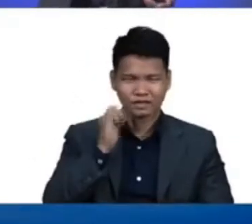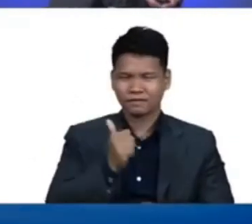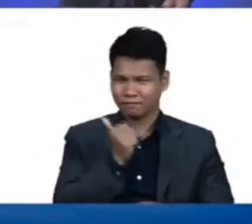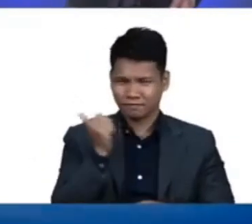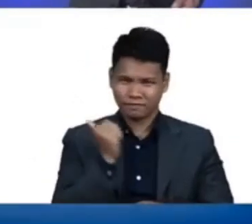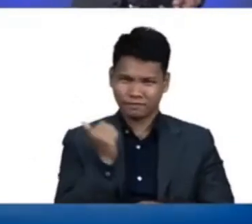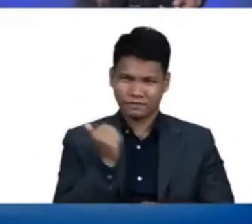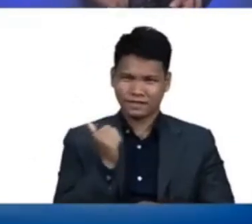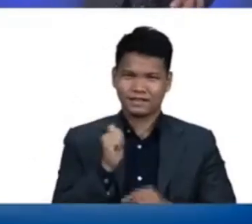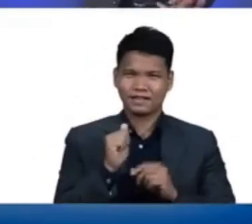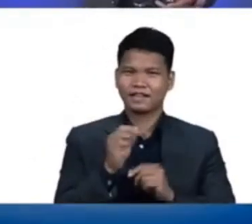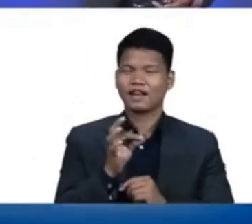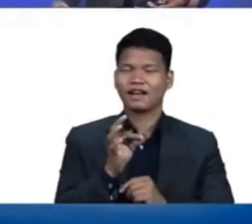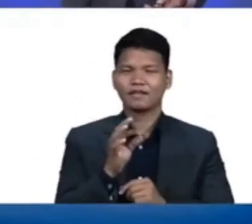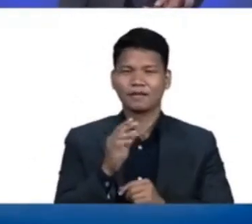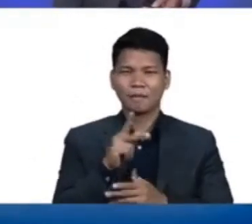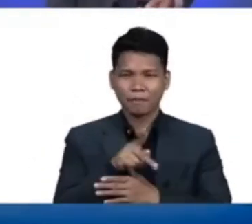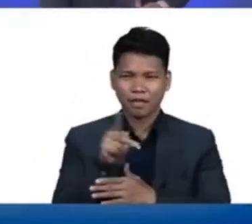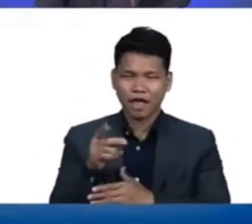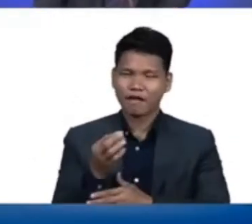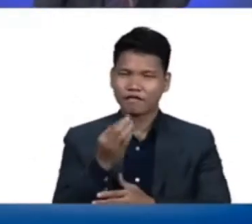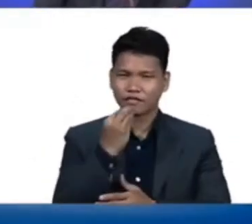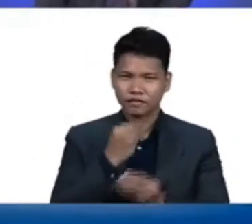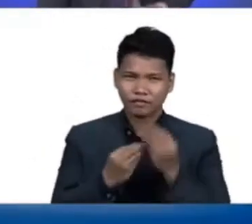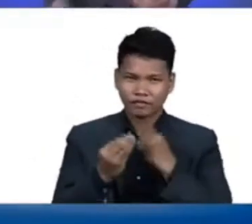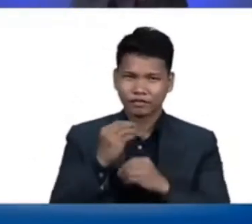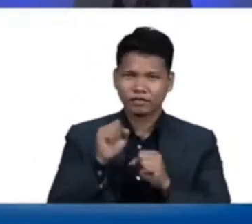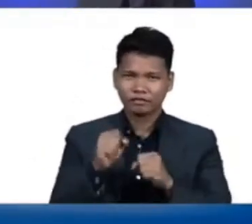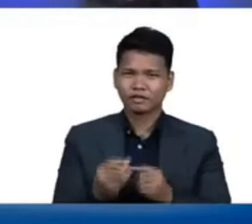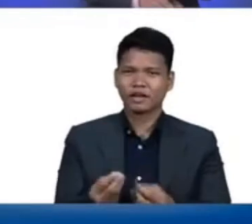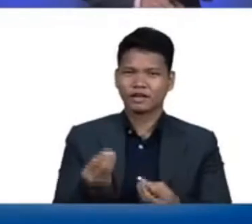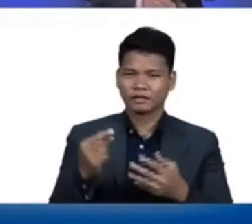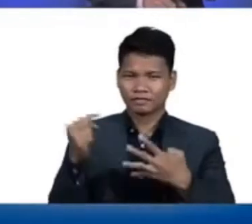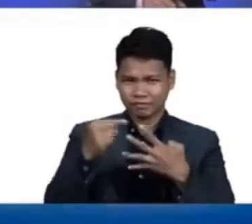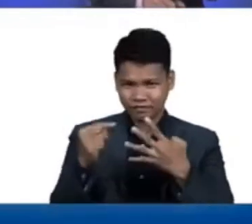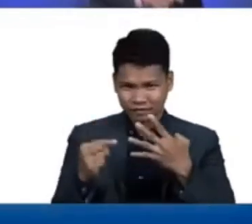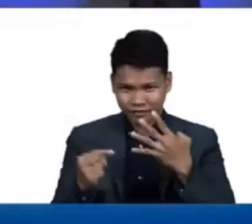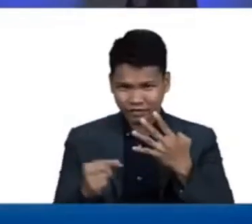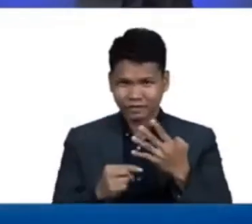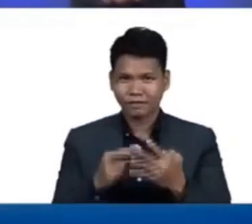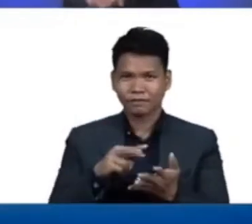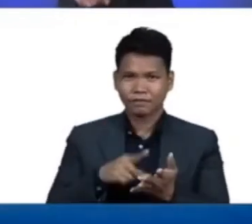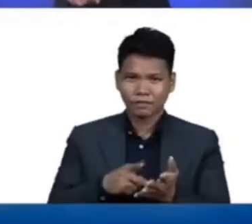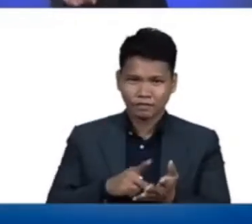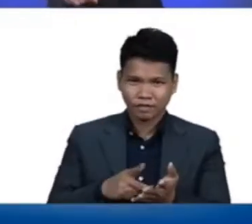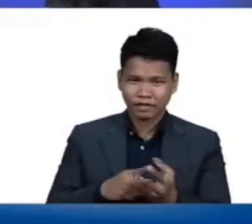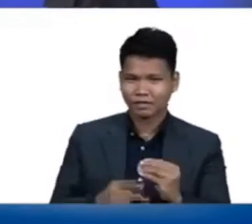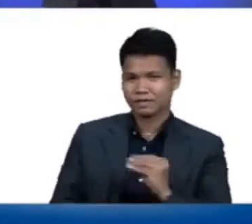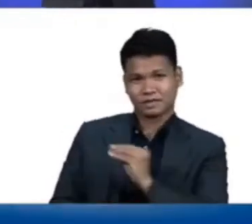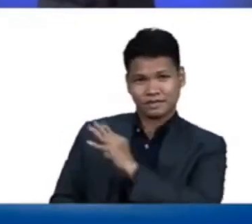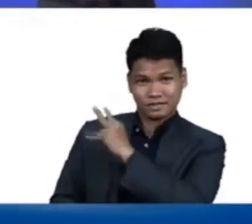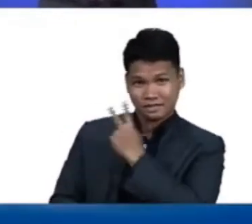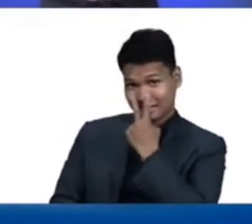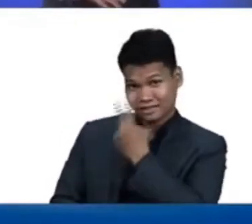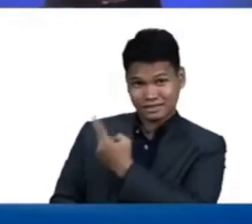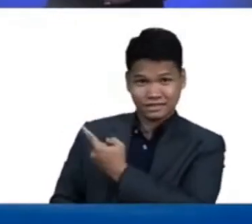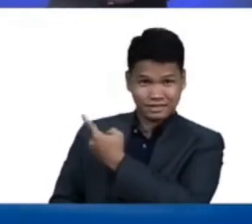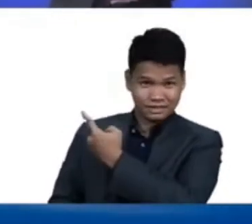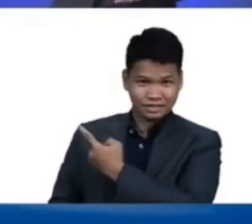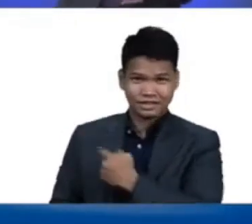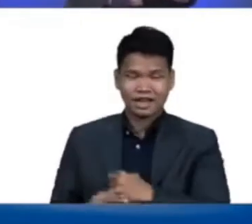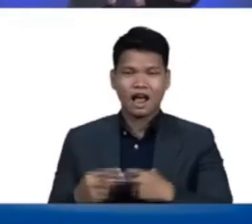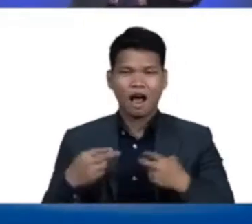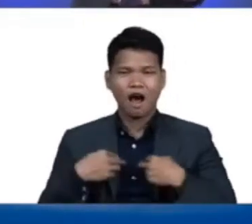the rich source of antioxidant nutrient like vitamin C, vitamin E, beta carotene,